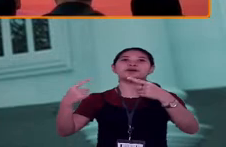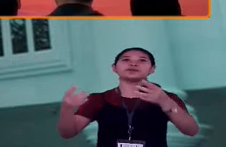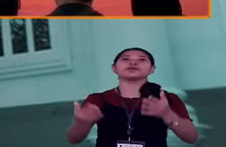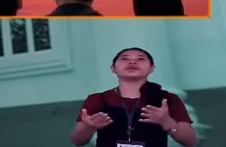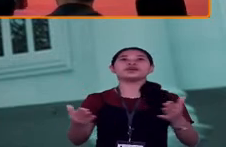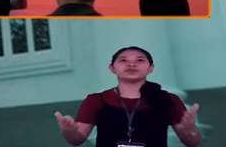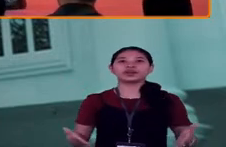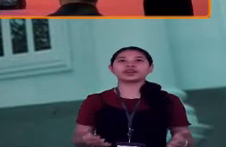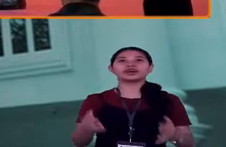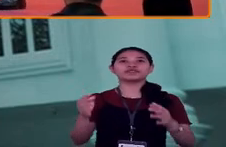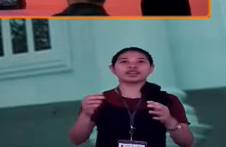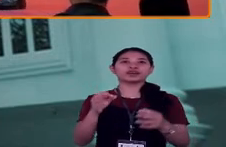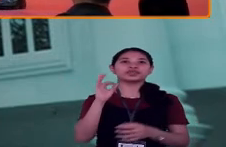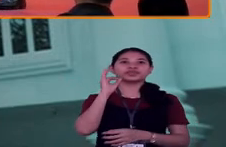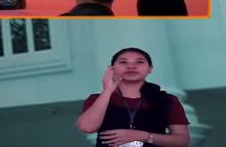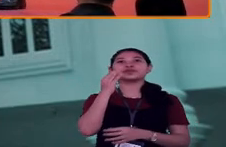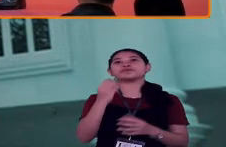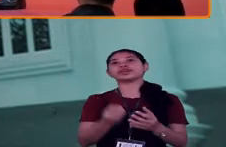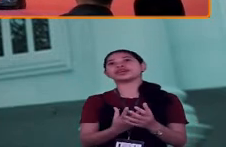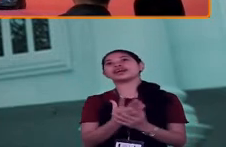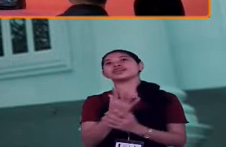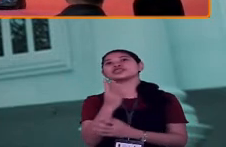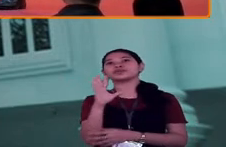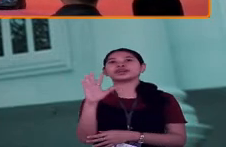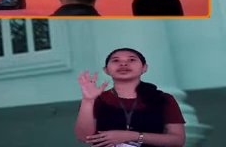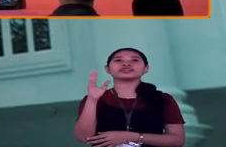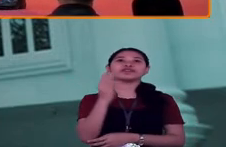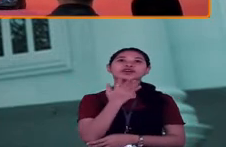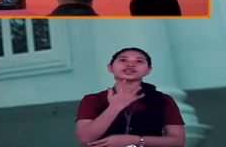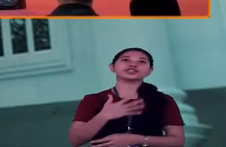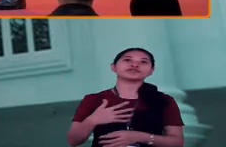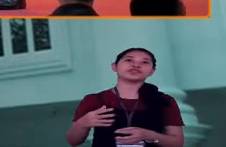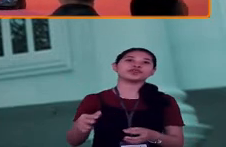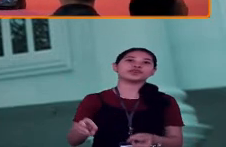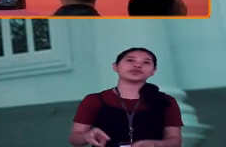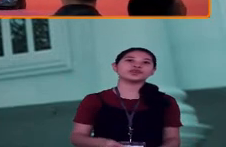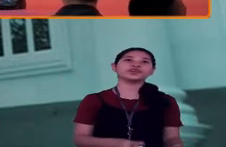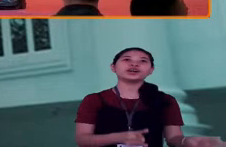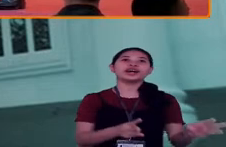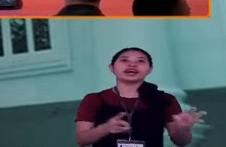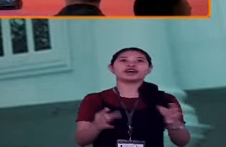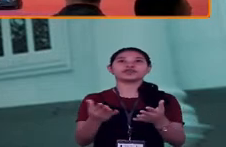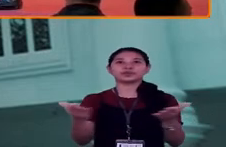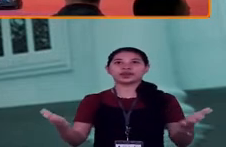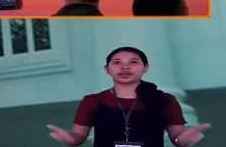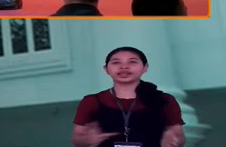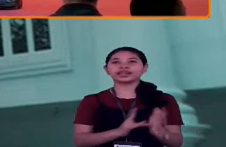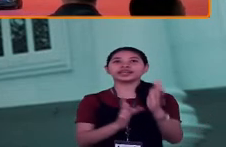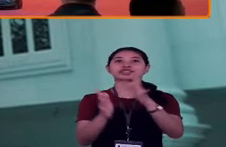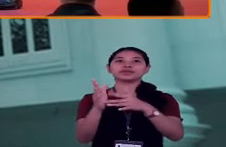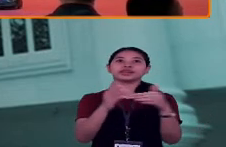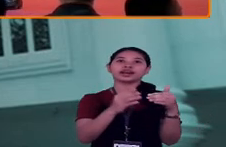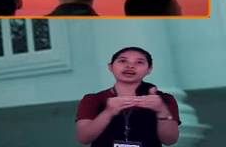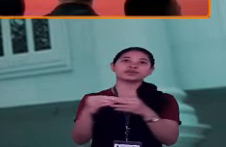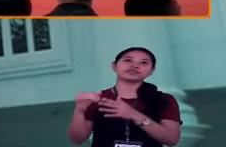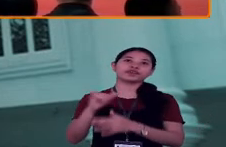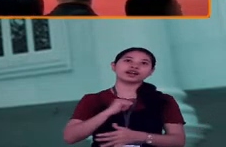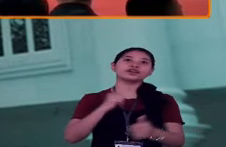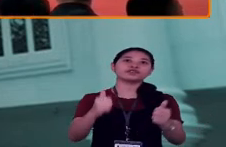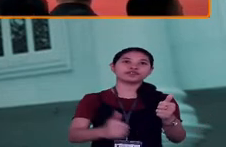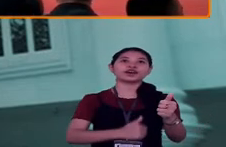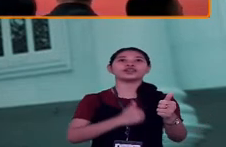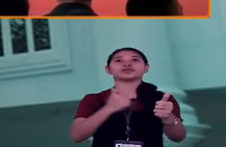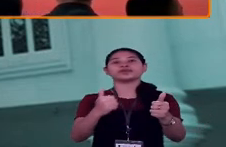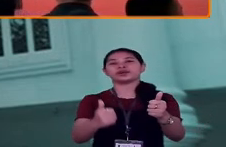will go, where the flowers are blooming and the sweet waters flow. Everywhere He leads me I